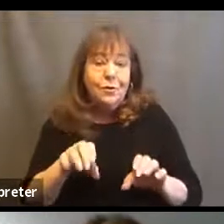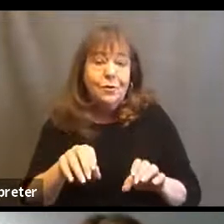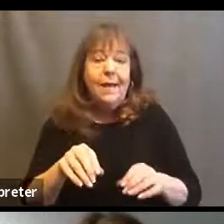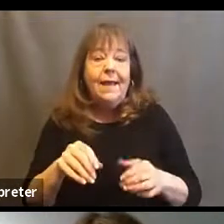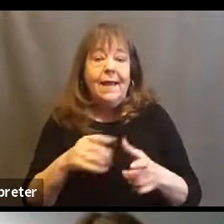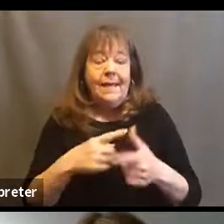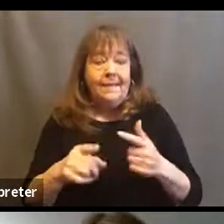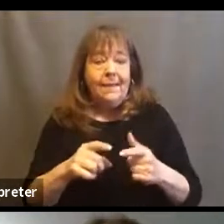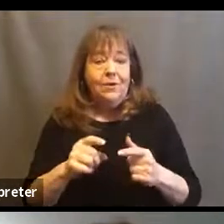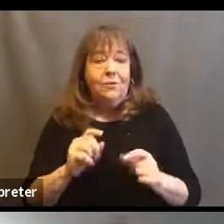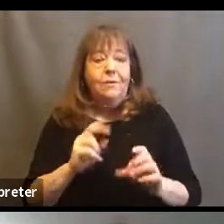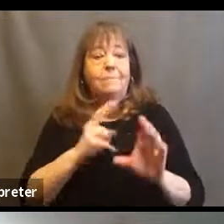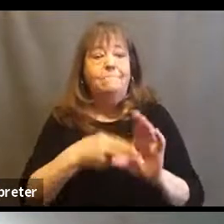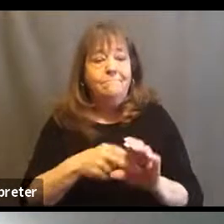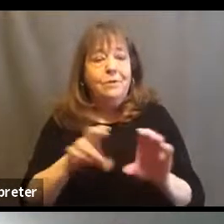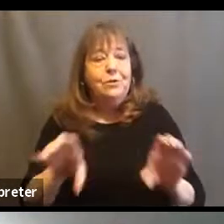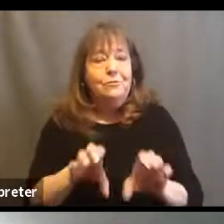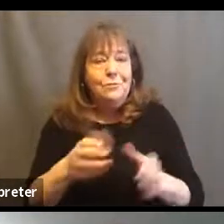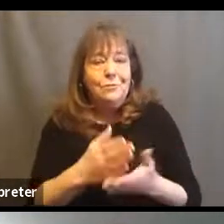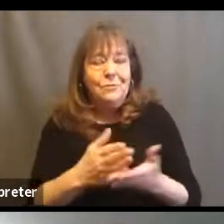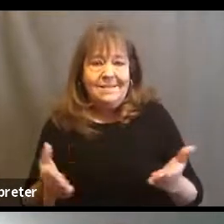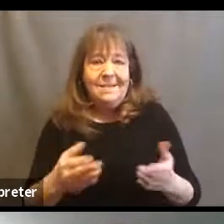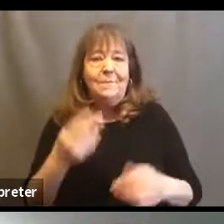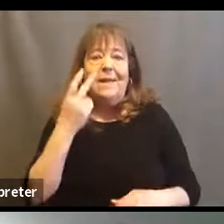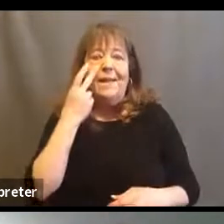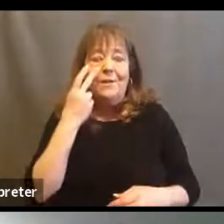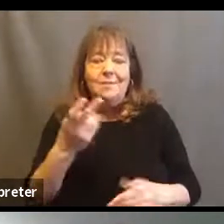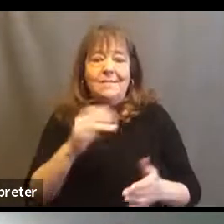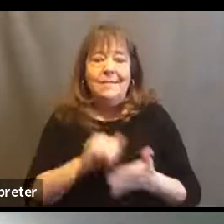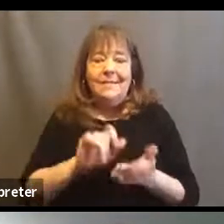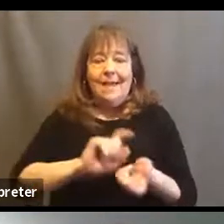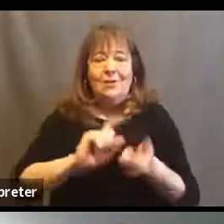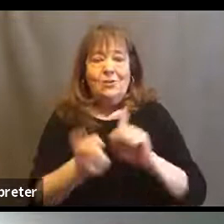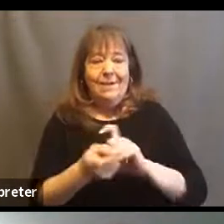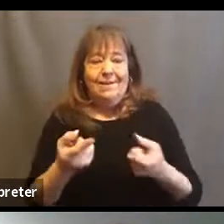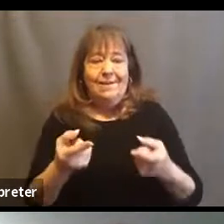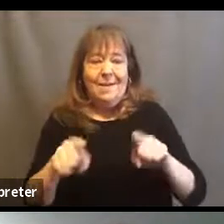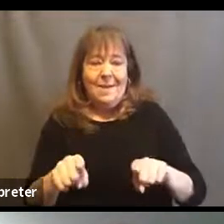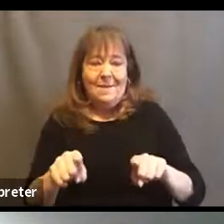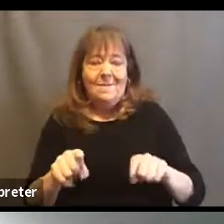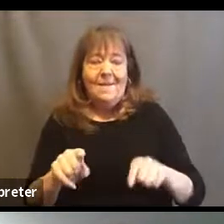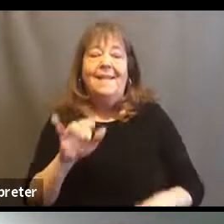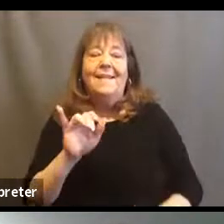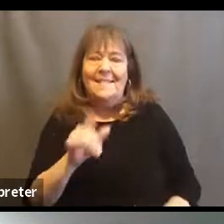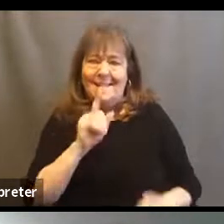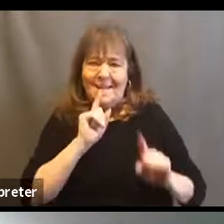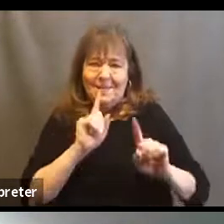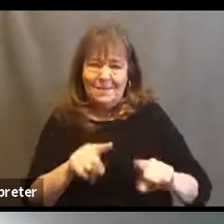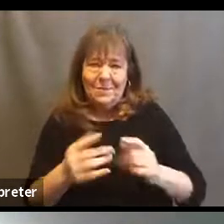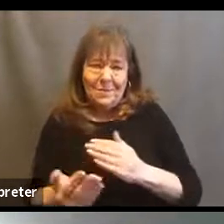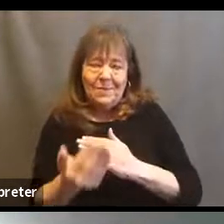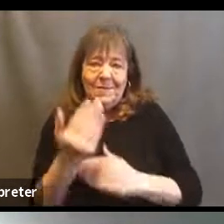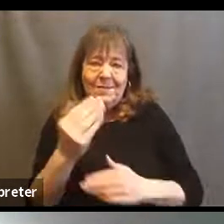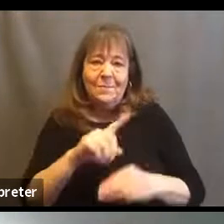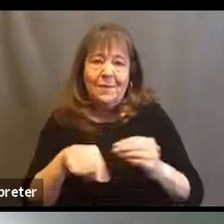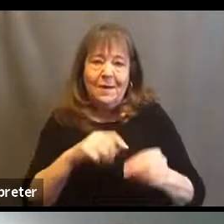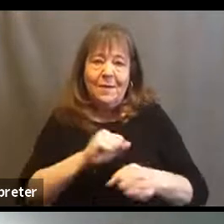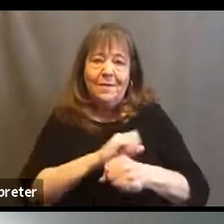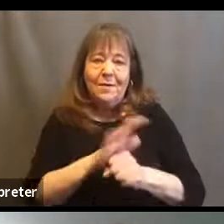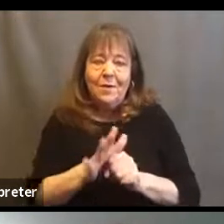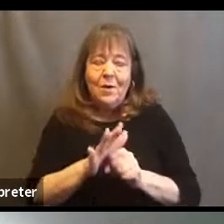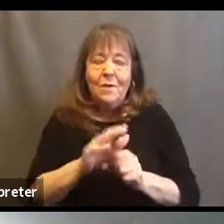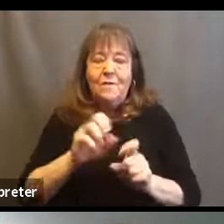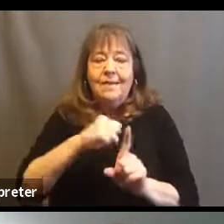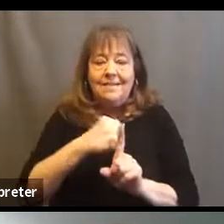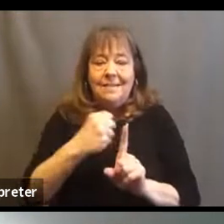you can actually see results go in the direction that you want them to. And I think that's the report this morning on the COVID-19